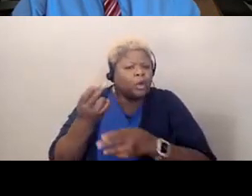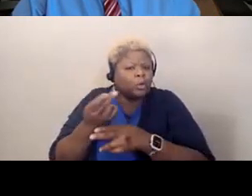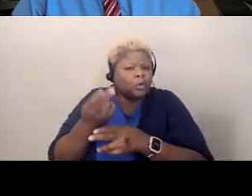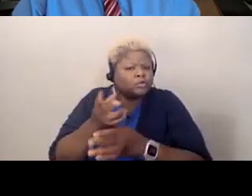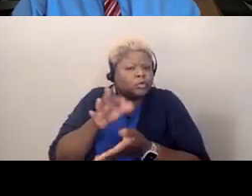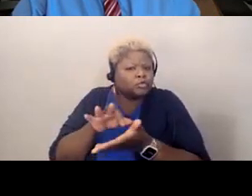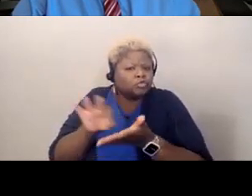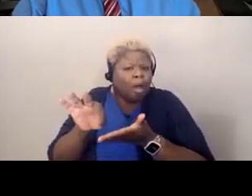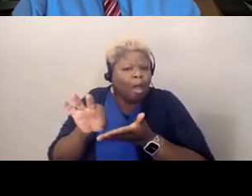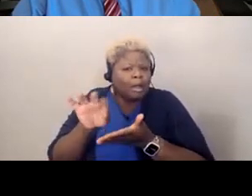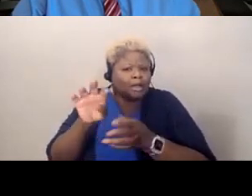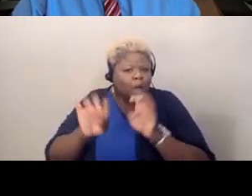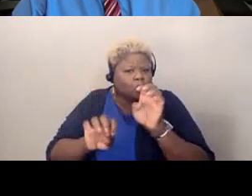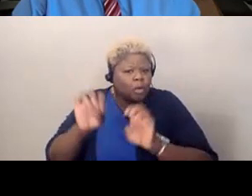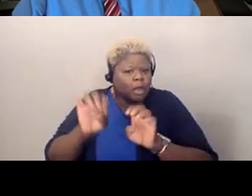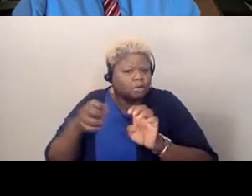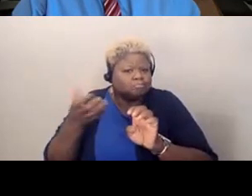evaluating?